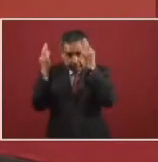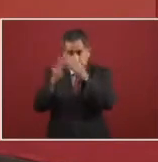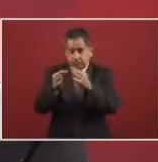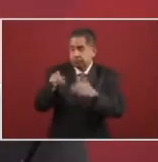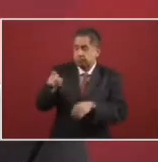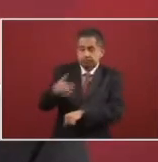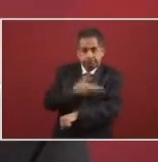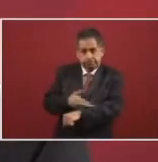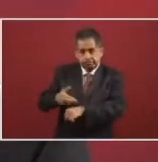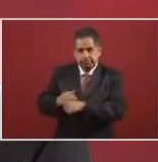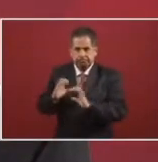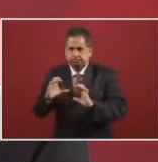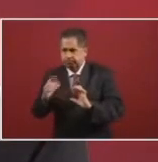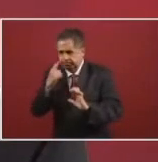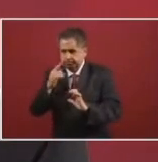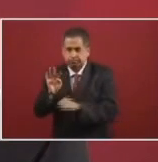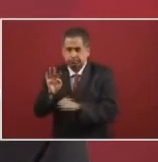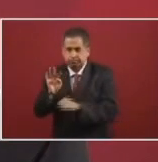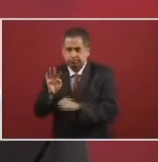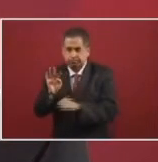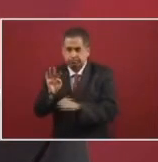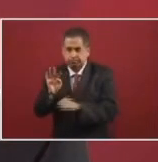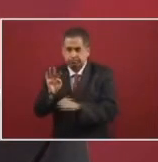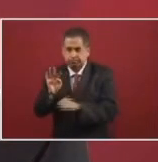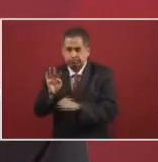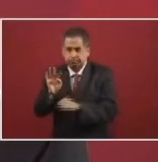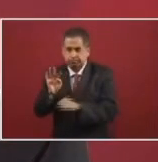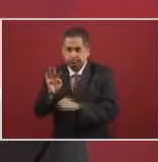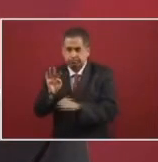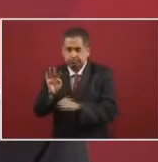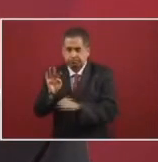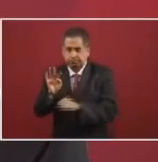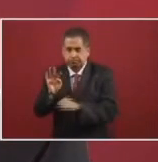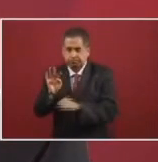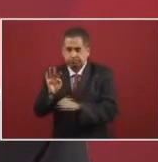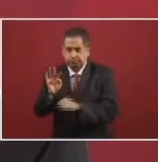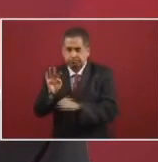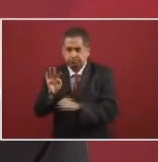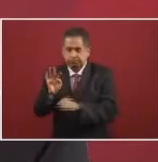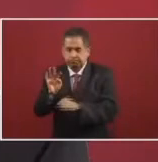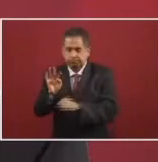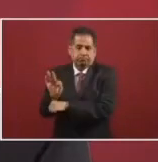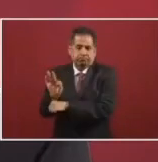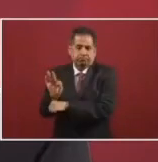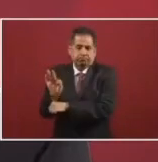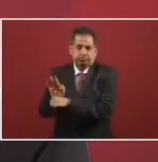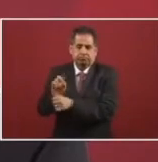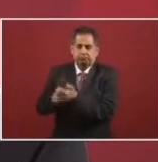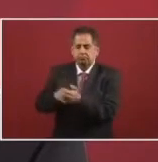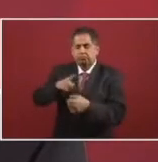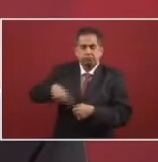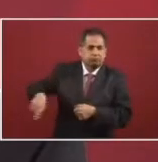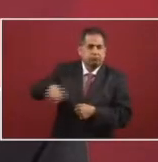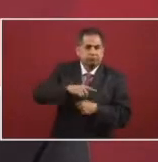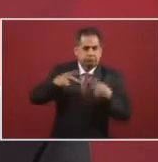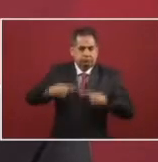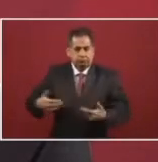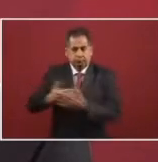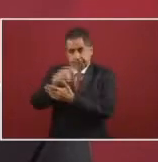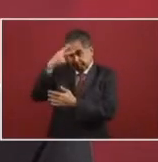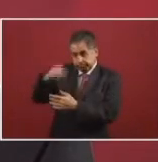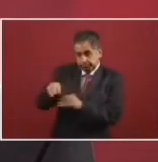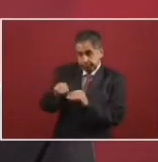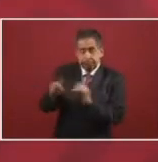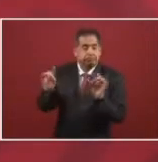actuar diligentemente para protegerles. Is to act diligently in order to protect them. Frente a cualquier situación